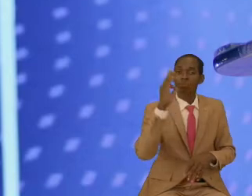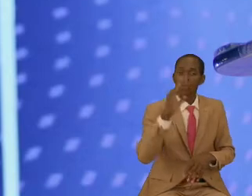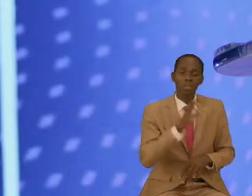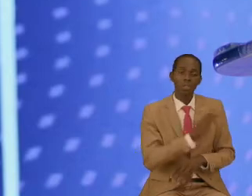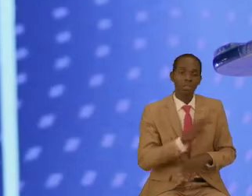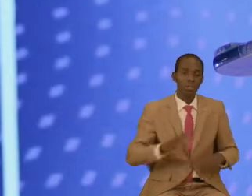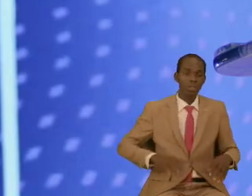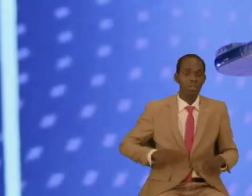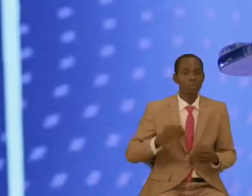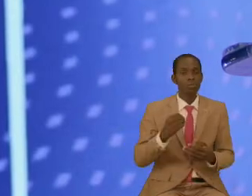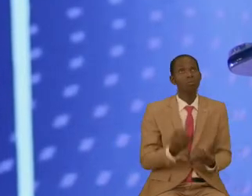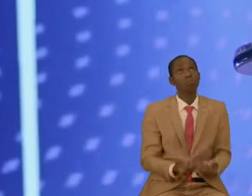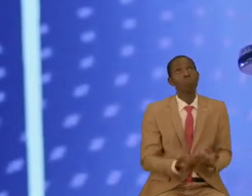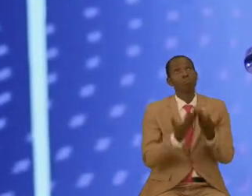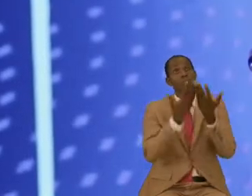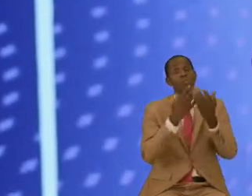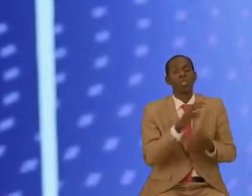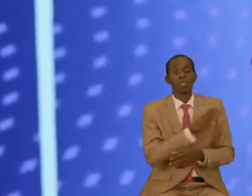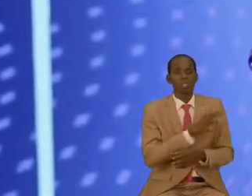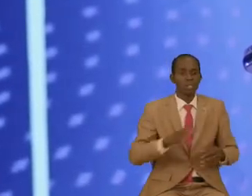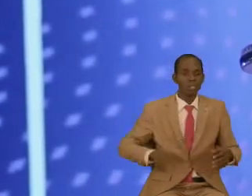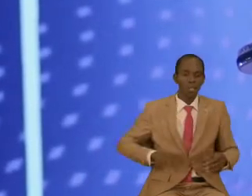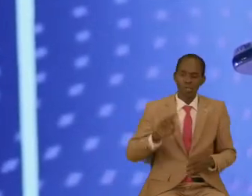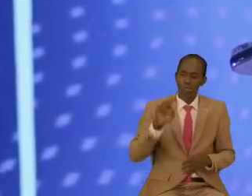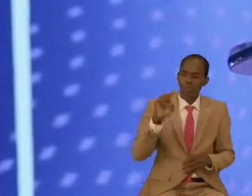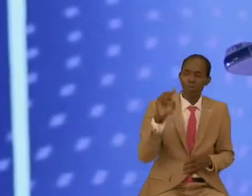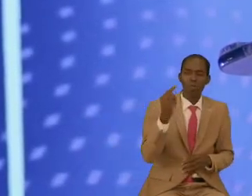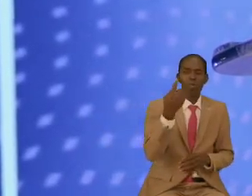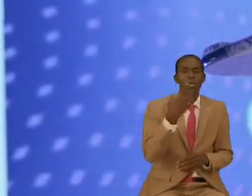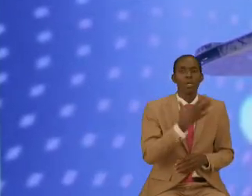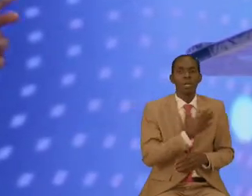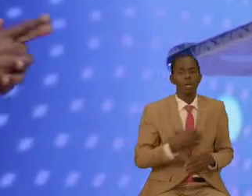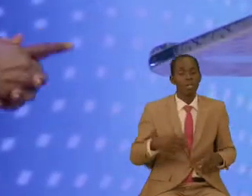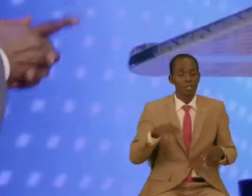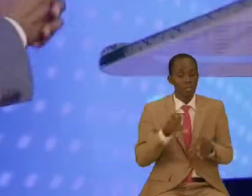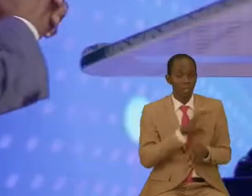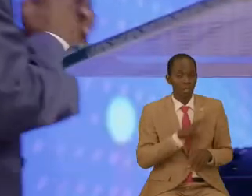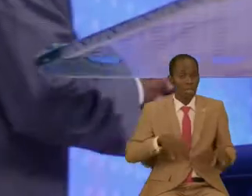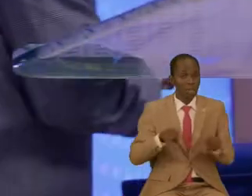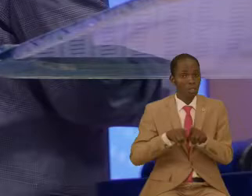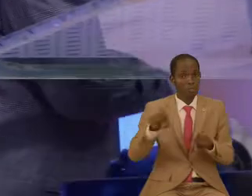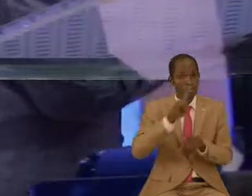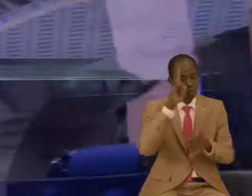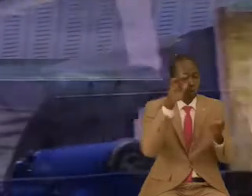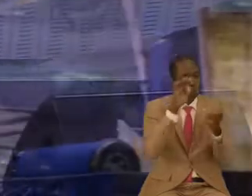and Christ, and Christ only, and Christ, as you believe on what